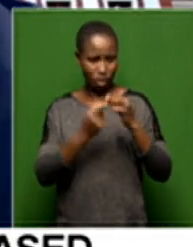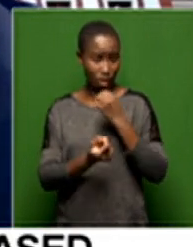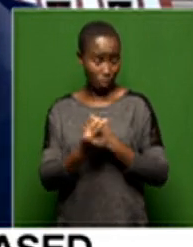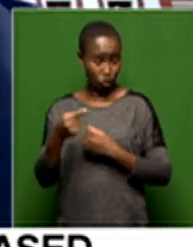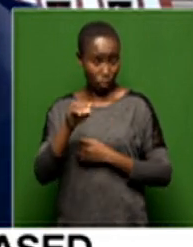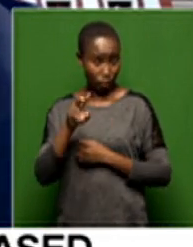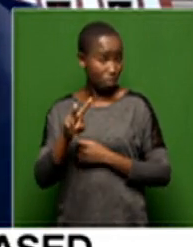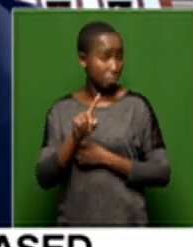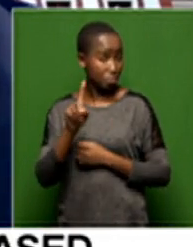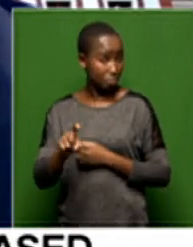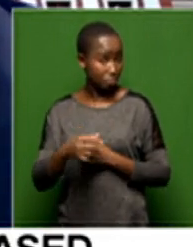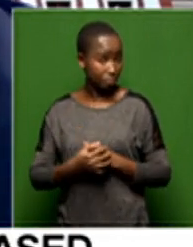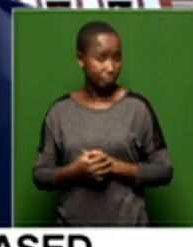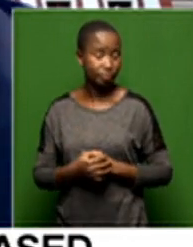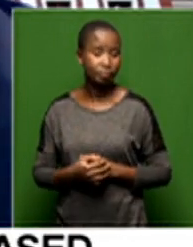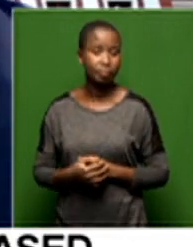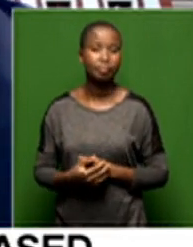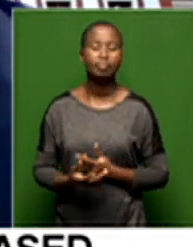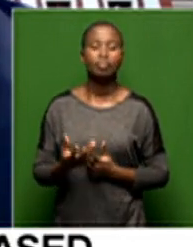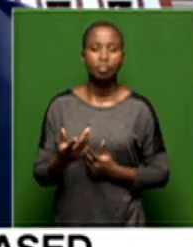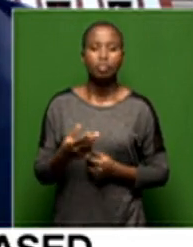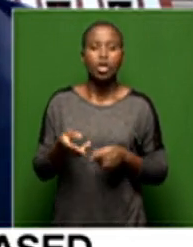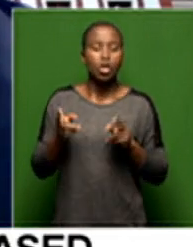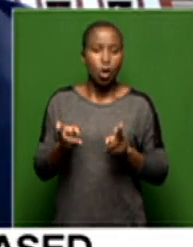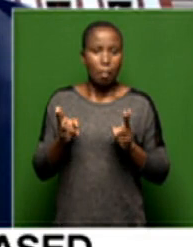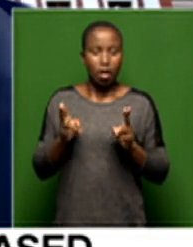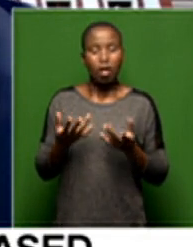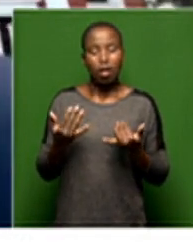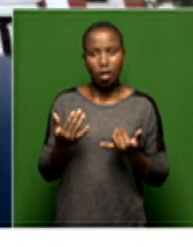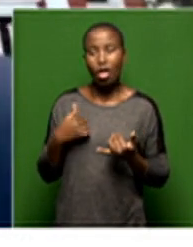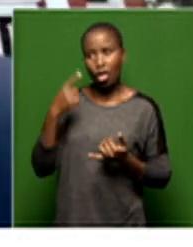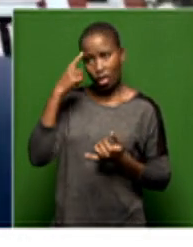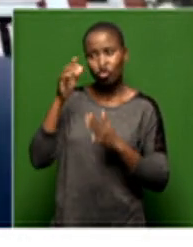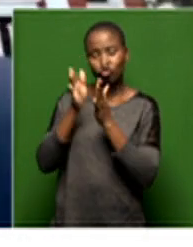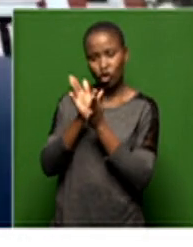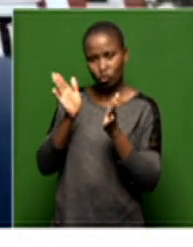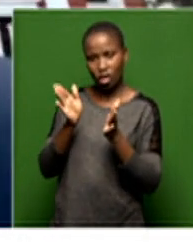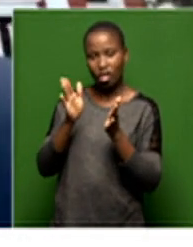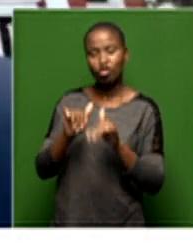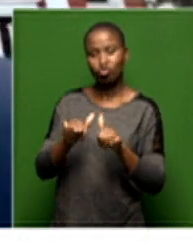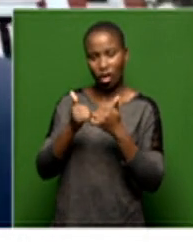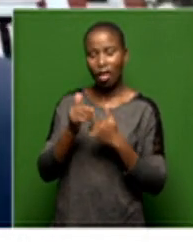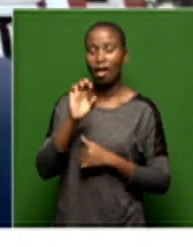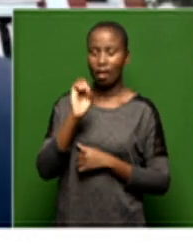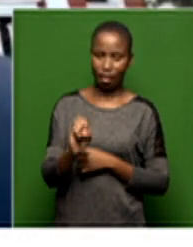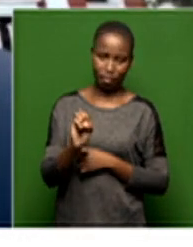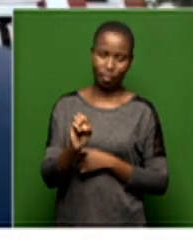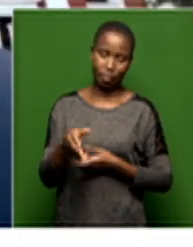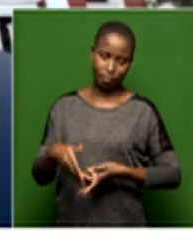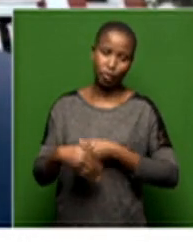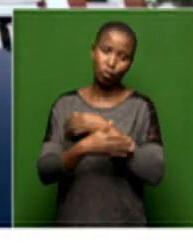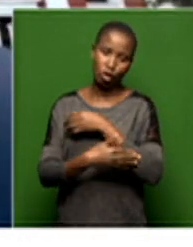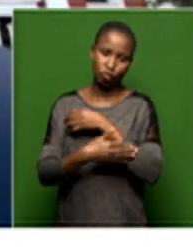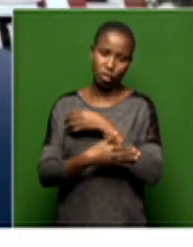I think generally we still have challenges in our country. And the theme itself, Leanne,